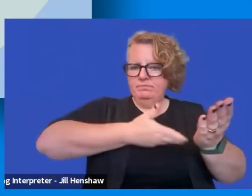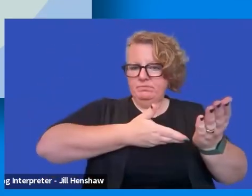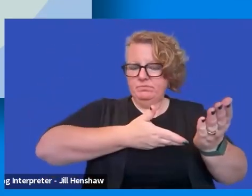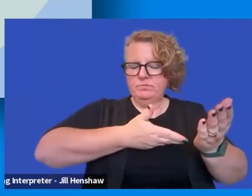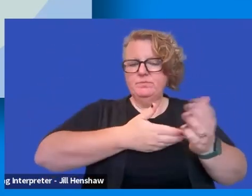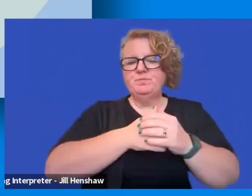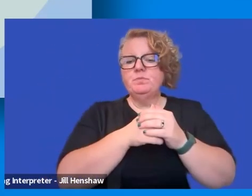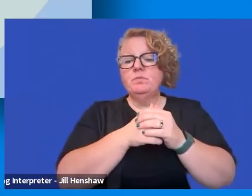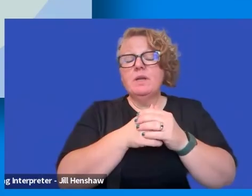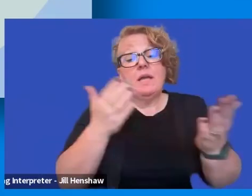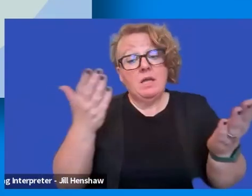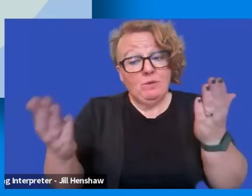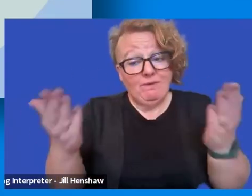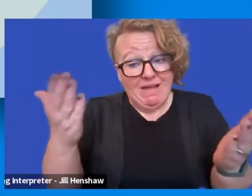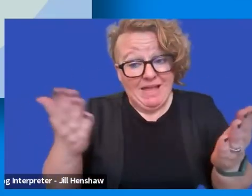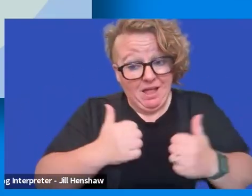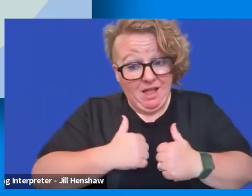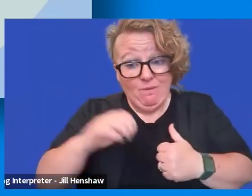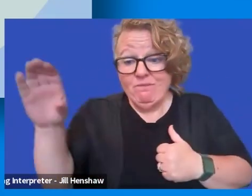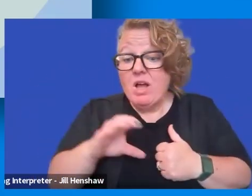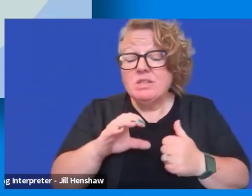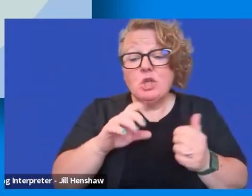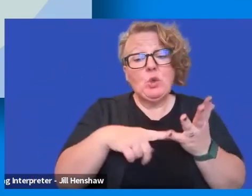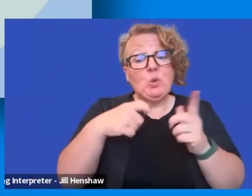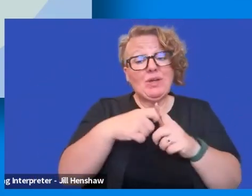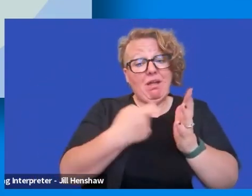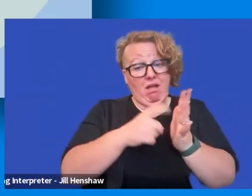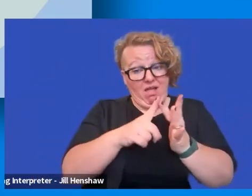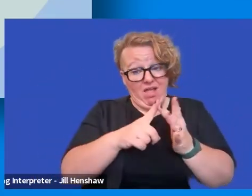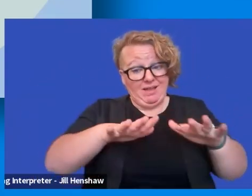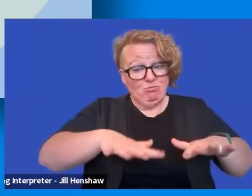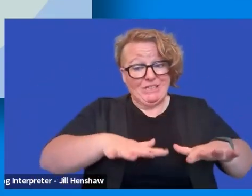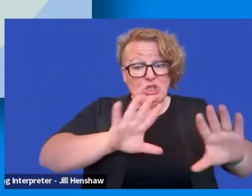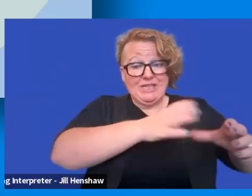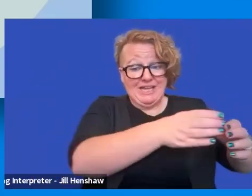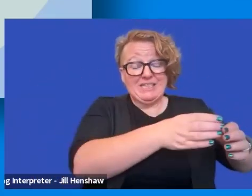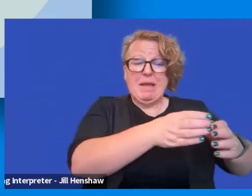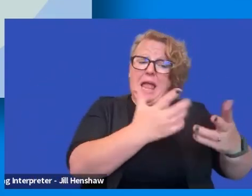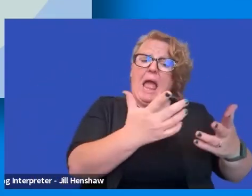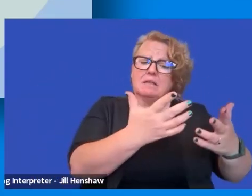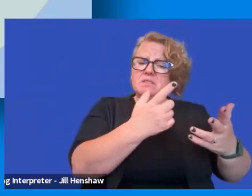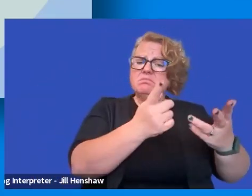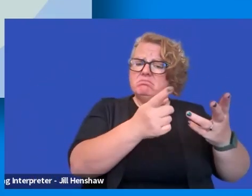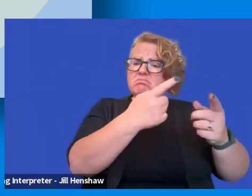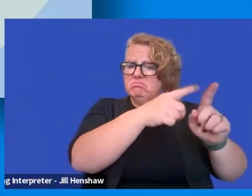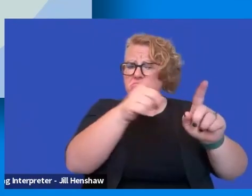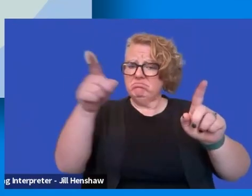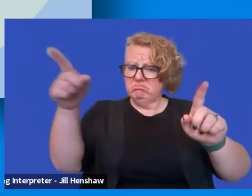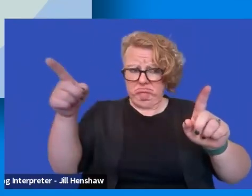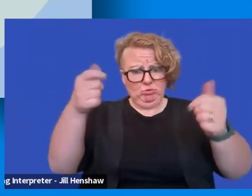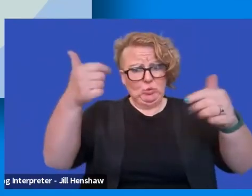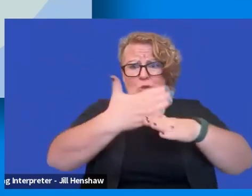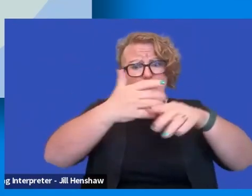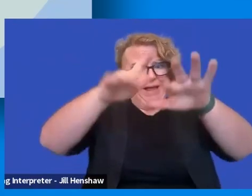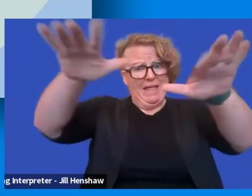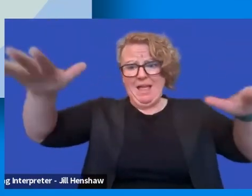say, in fairness to our funders from UKRI and British Academy and several other funders that we talk to, there is lots of good practice out